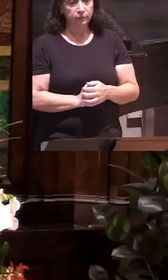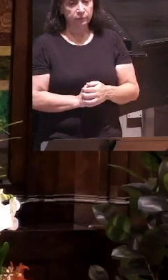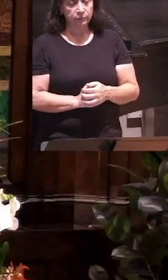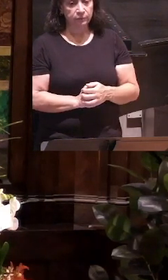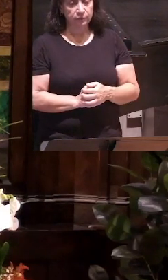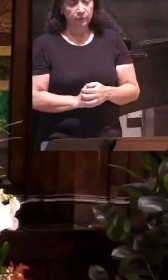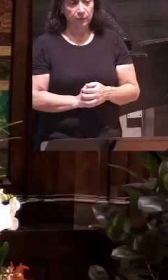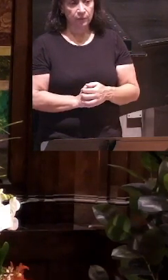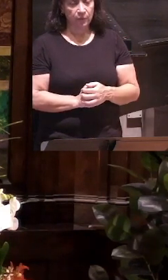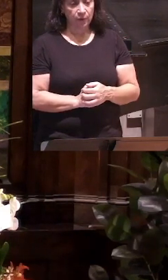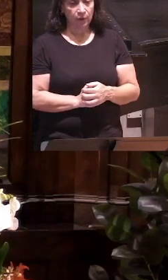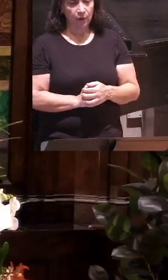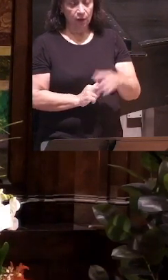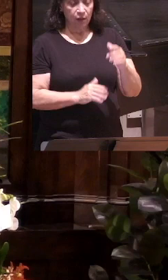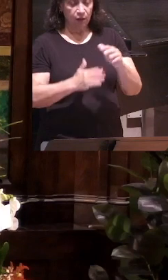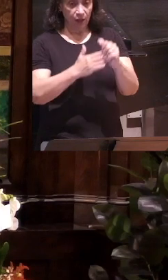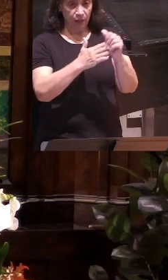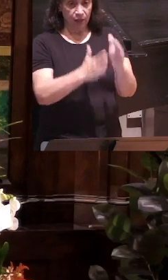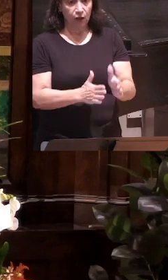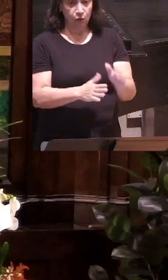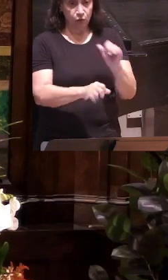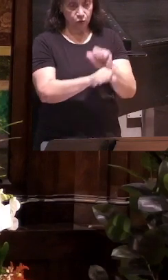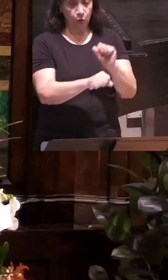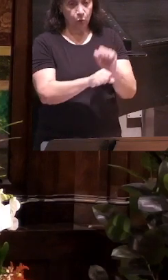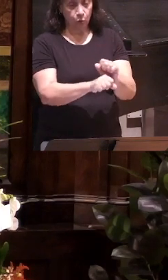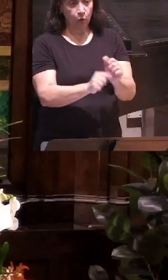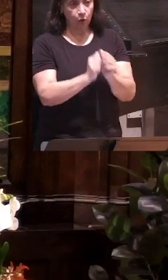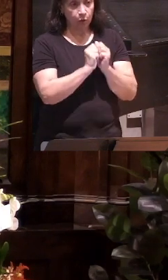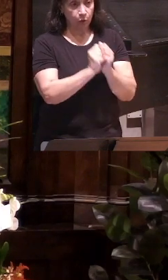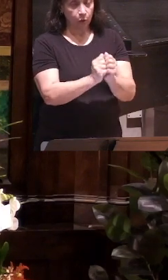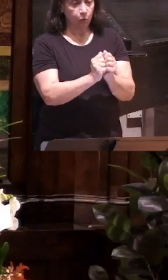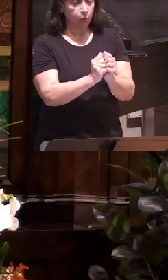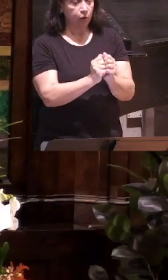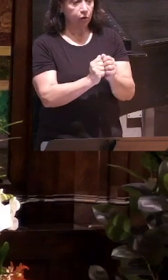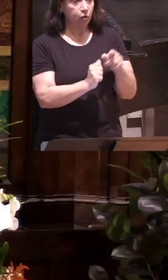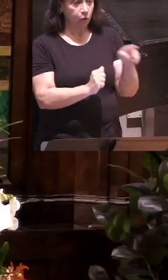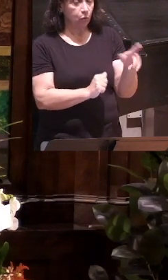that the leaders who work alongside you, Tammy,